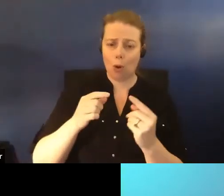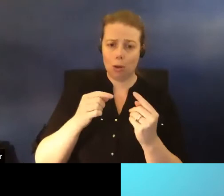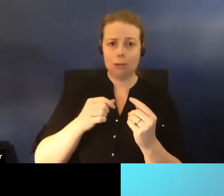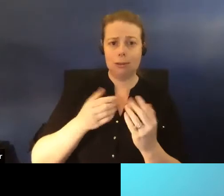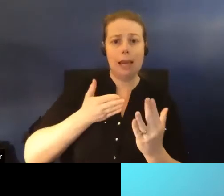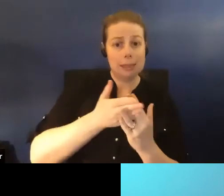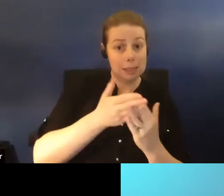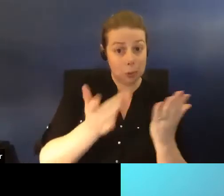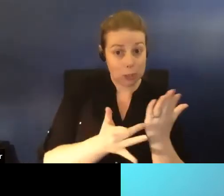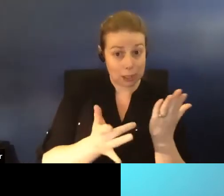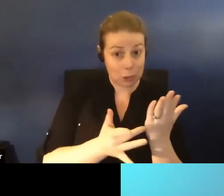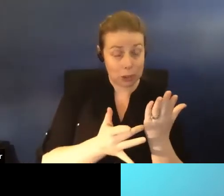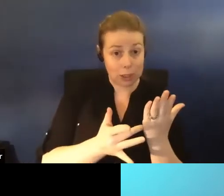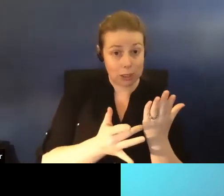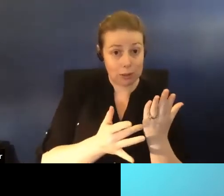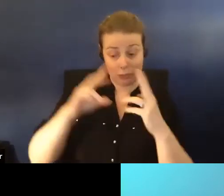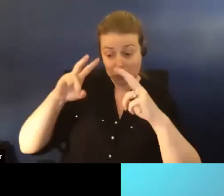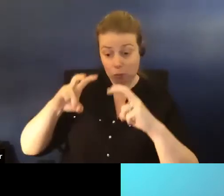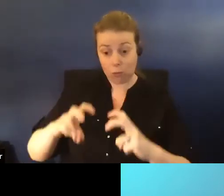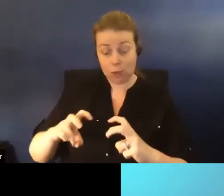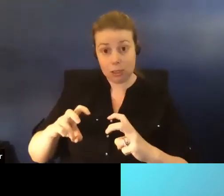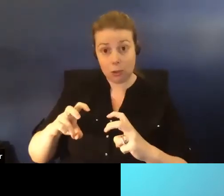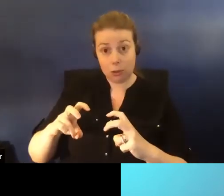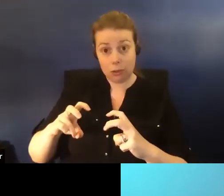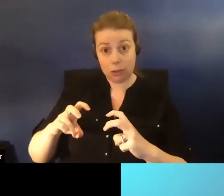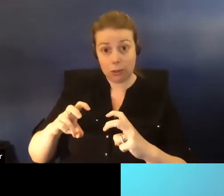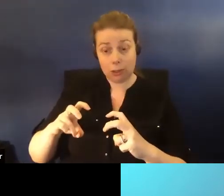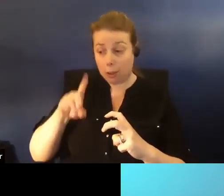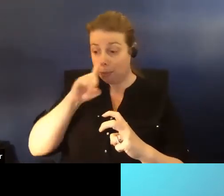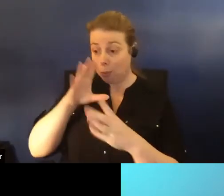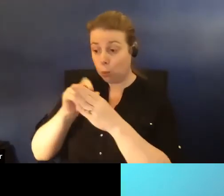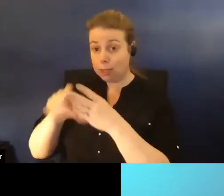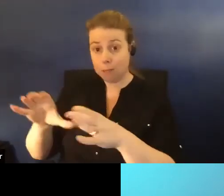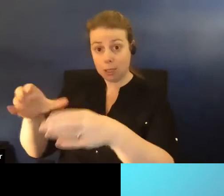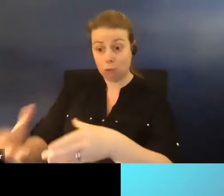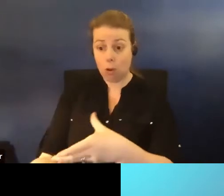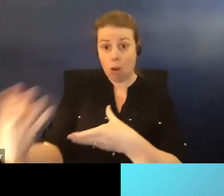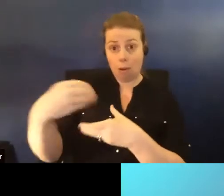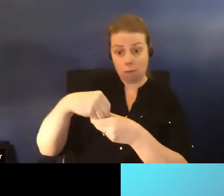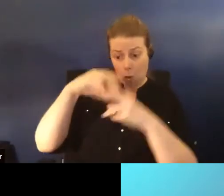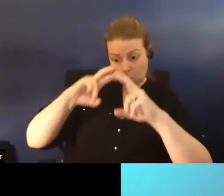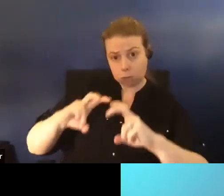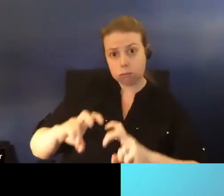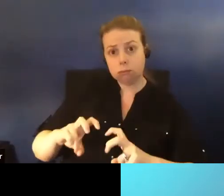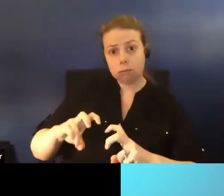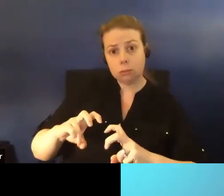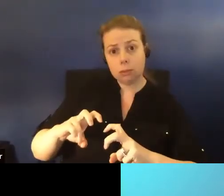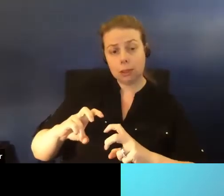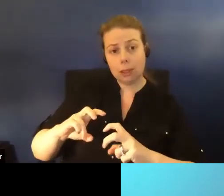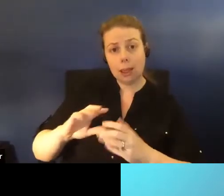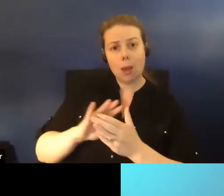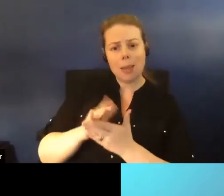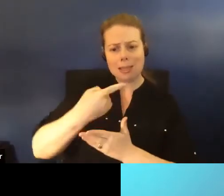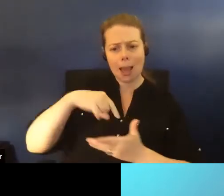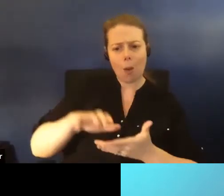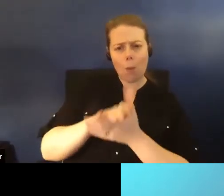Research that has equal involvement of people with disability allows our expertise